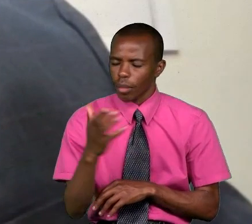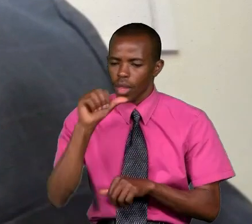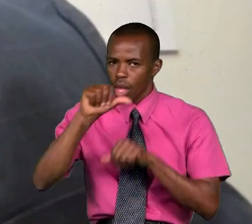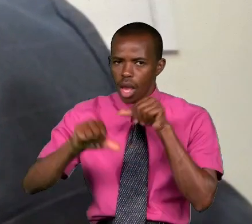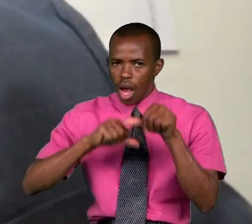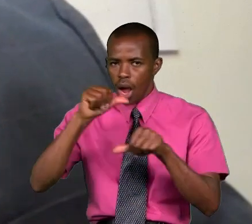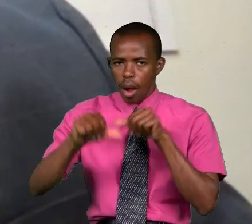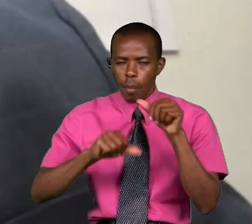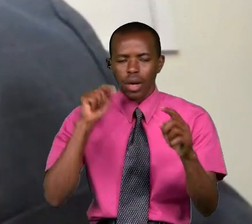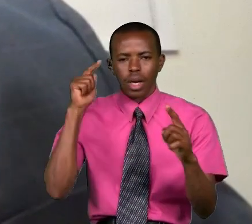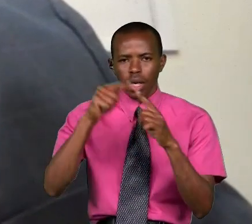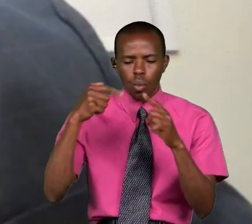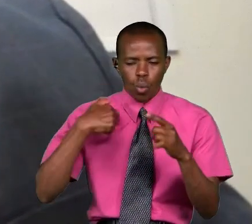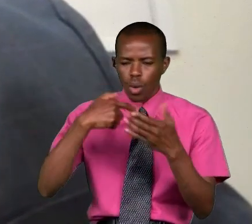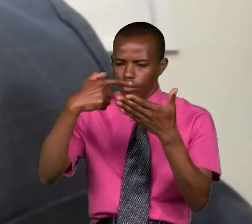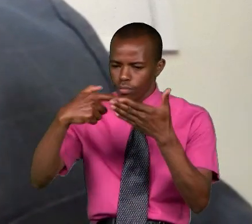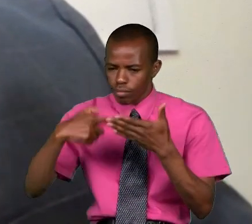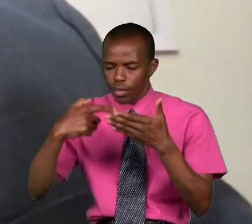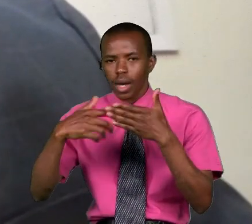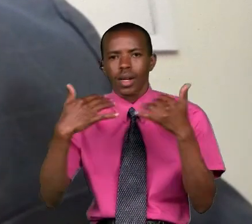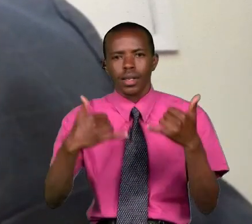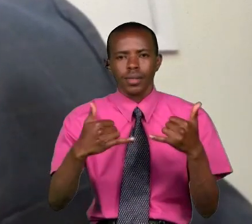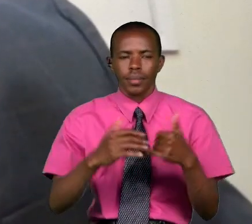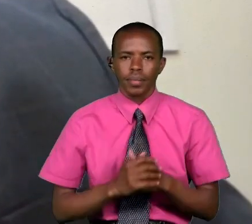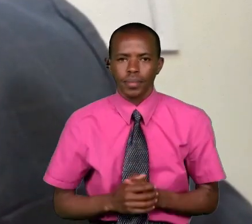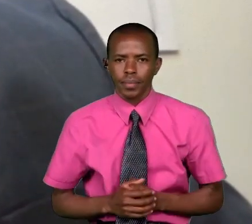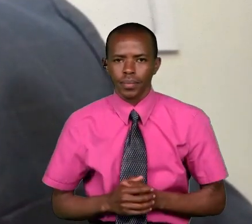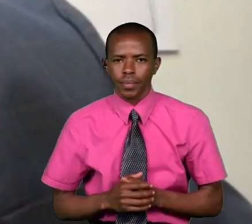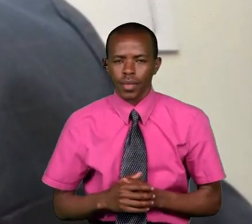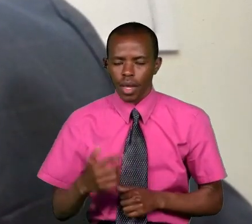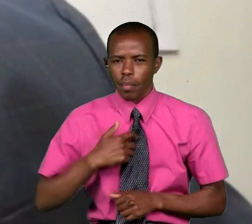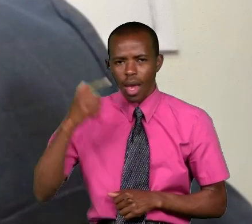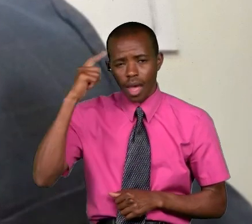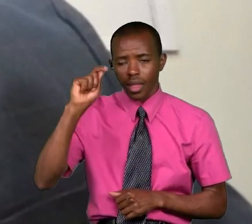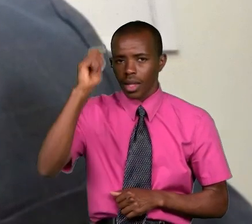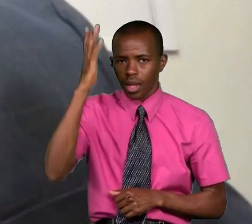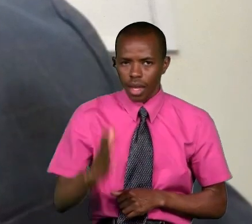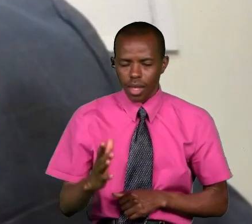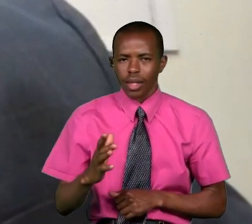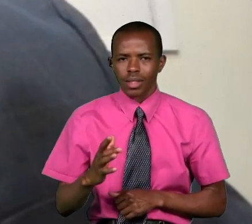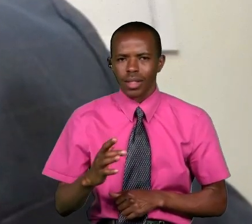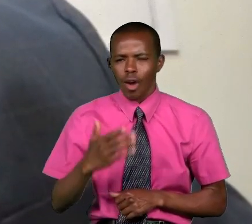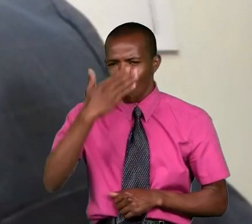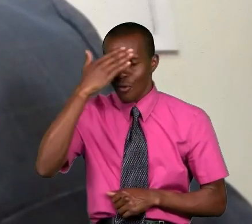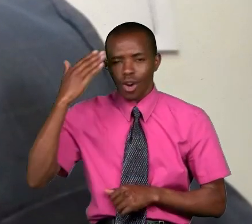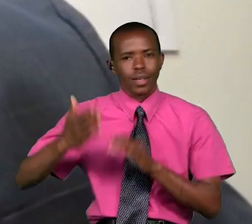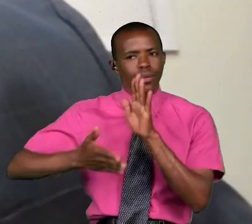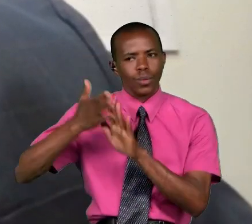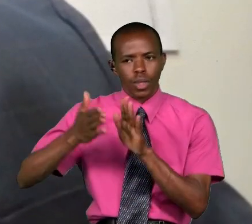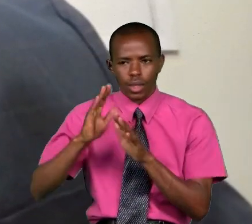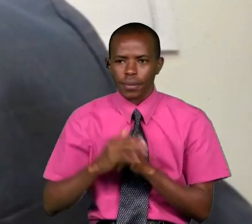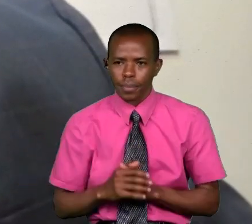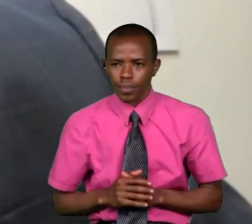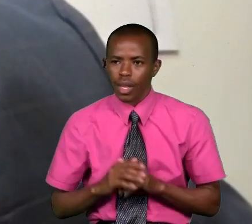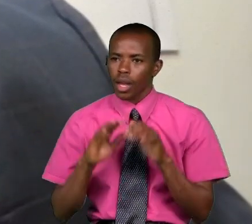the subject that we are discussing. I think Kenyans have a short memory.